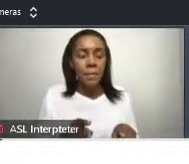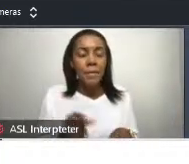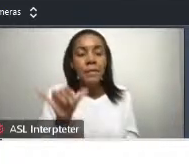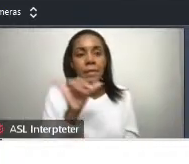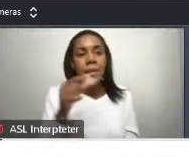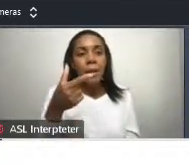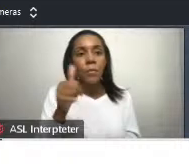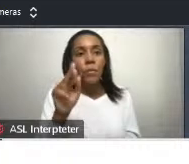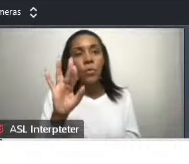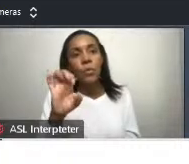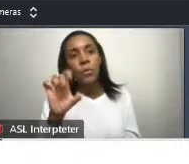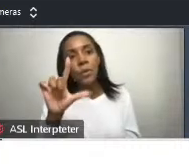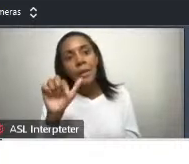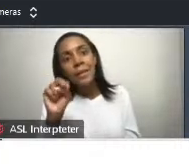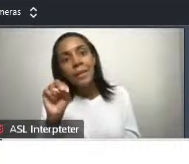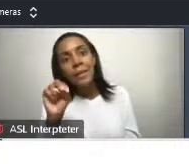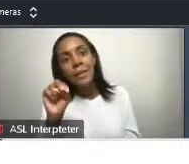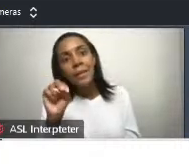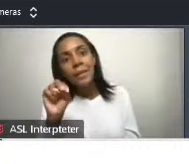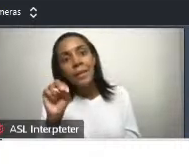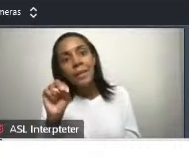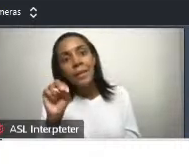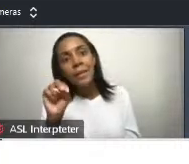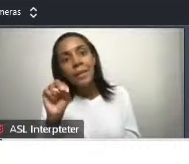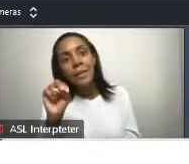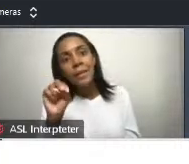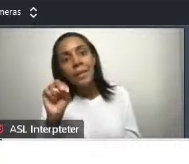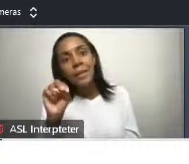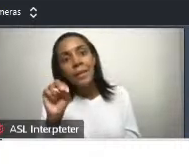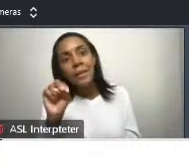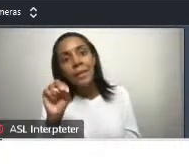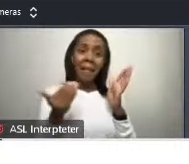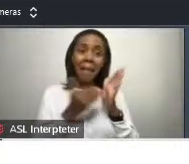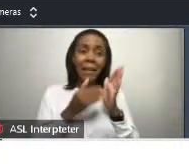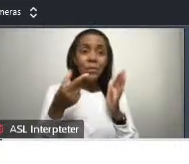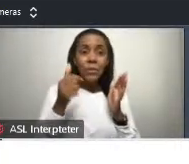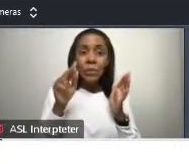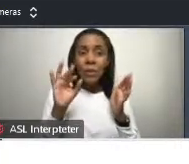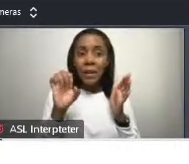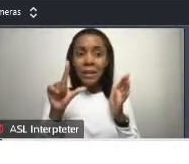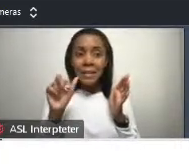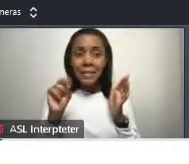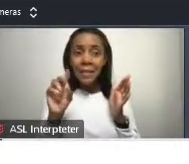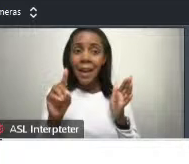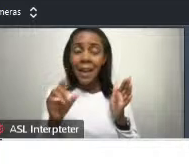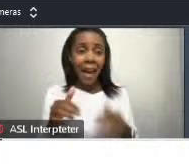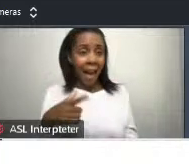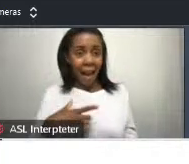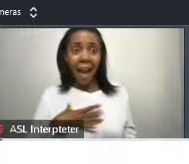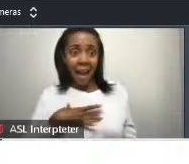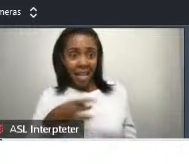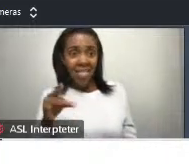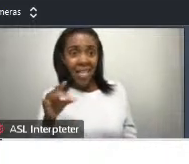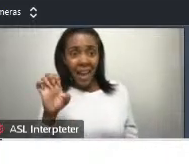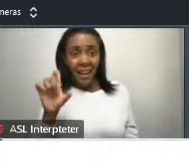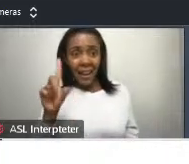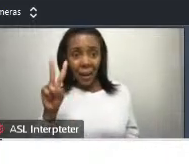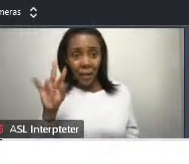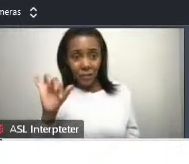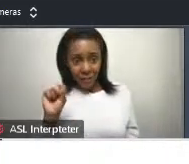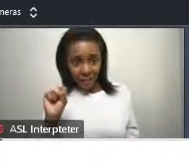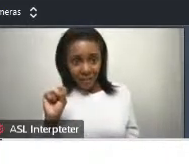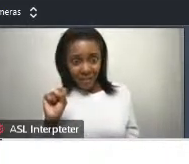have always done. And I have nothing against Grayson. I liked Elvis when he was living. Y'all wouldn't even live when